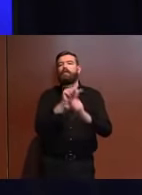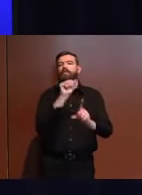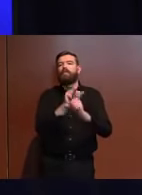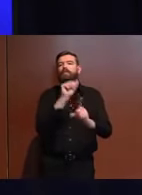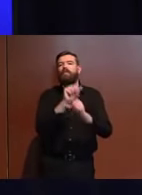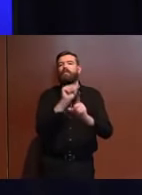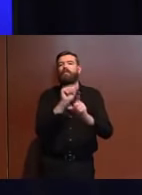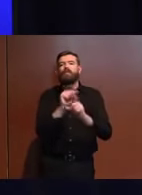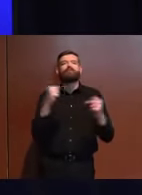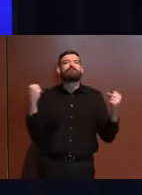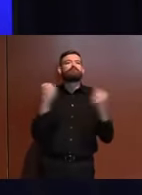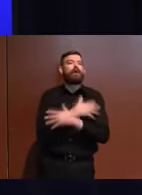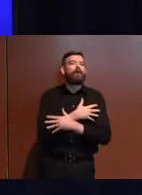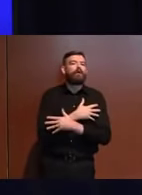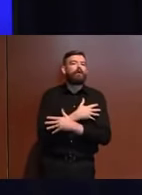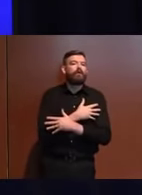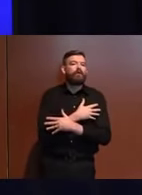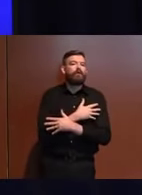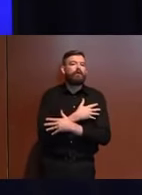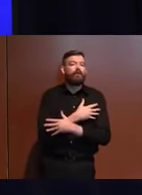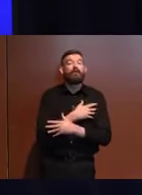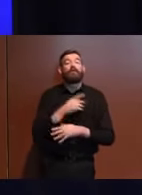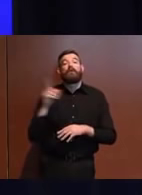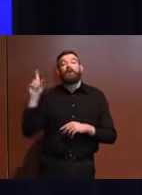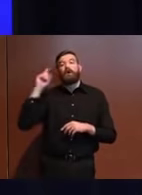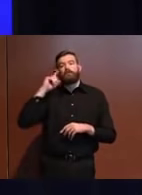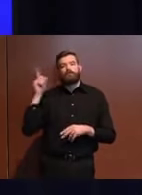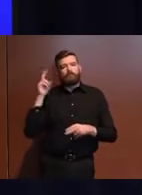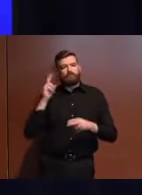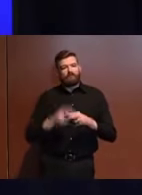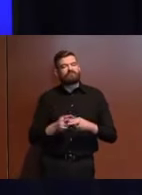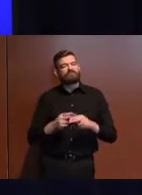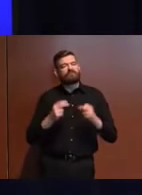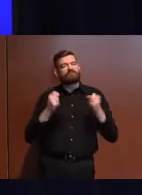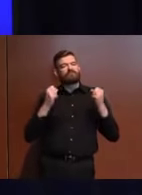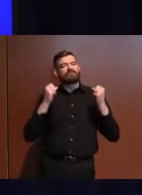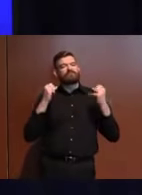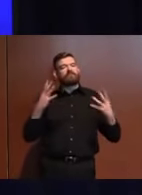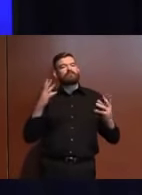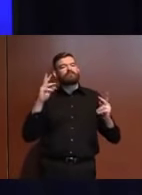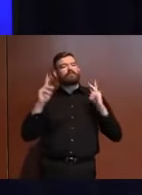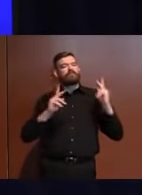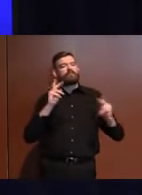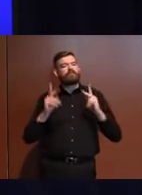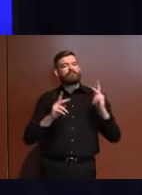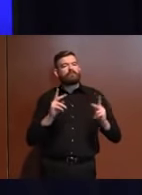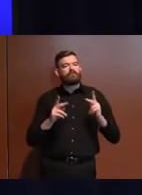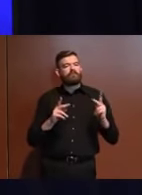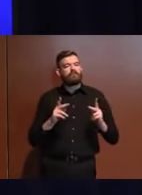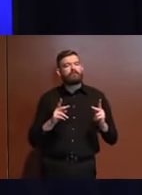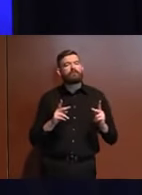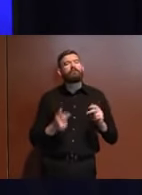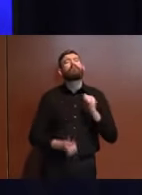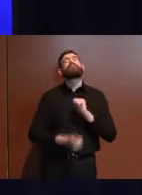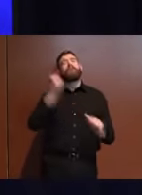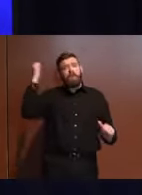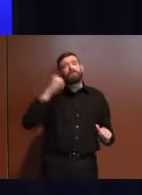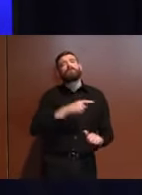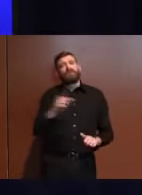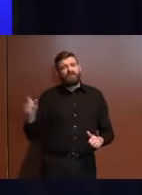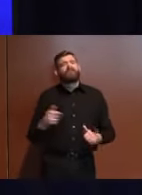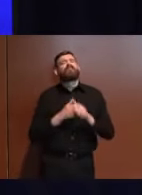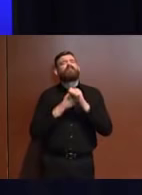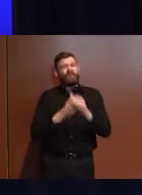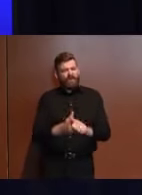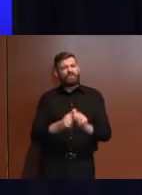governor also stated, a vast majority of everybody in the state is doing their part as it pertains to the